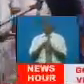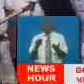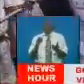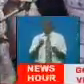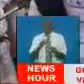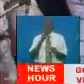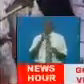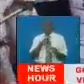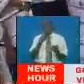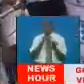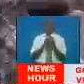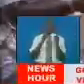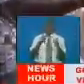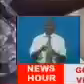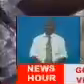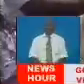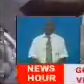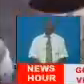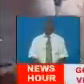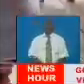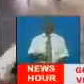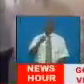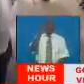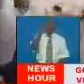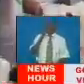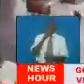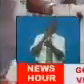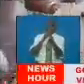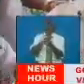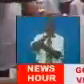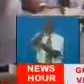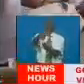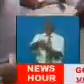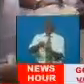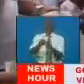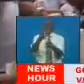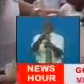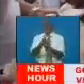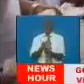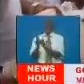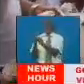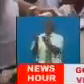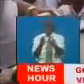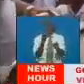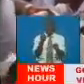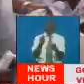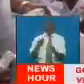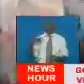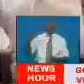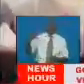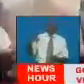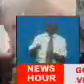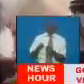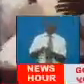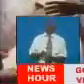otherwise could not have quality education. The parents were not left out. They also received gifts for being dedicated